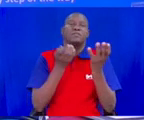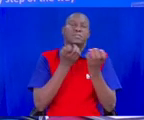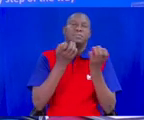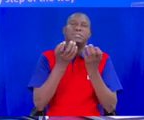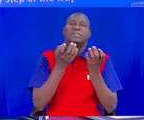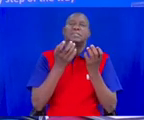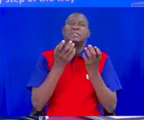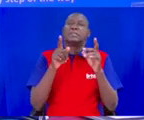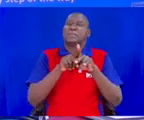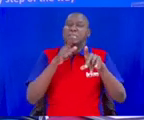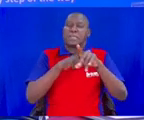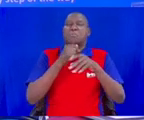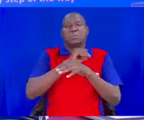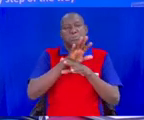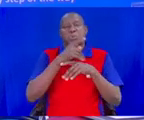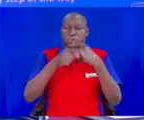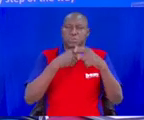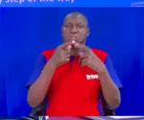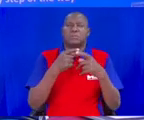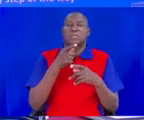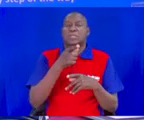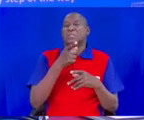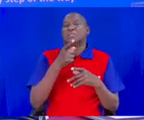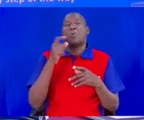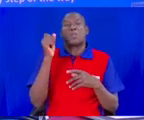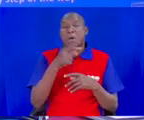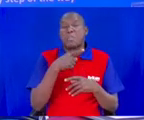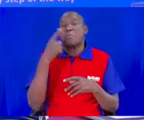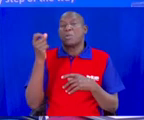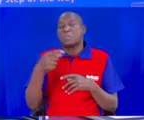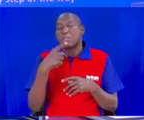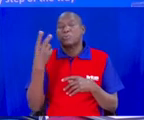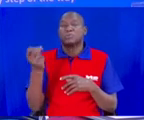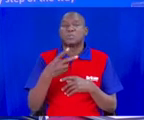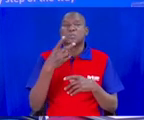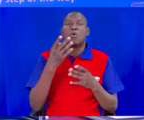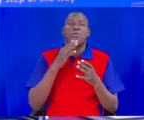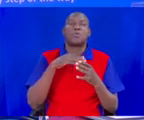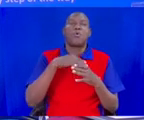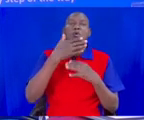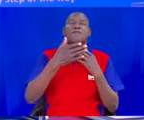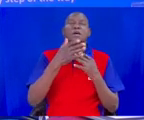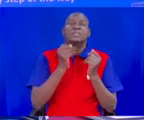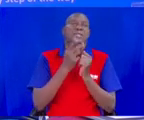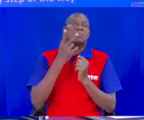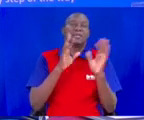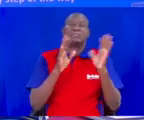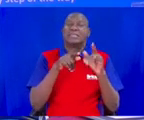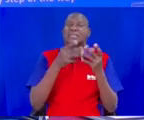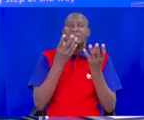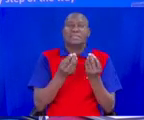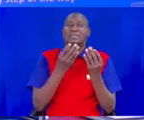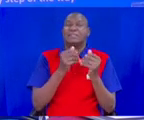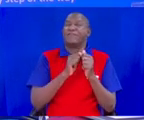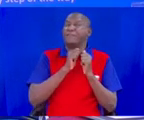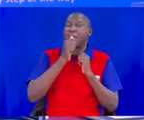correctly assessed that this pandemic is not going to last 1 month, neither is it going to be over by December. Very easily, by same time